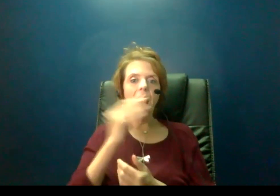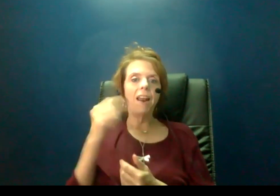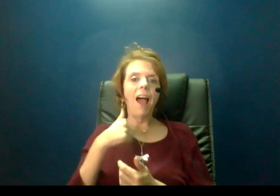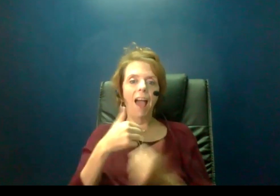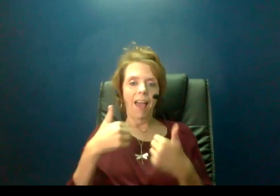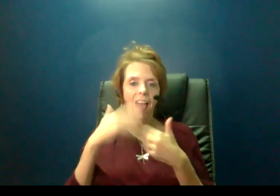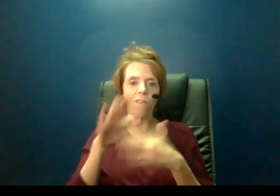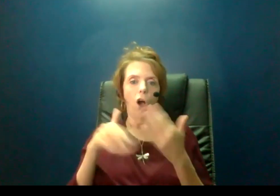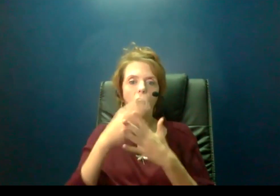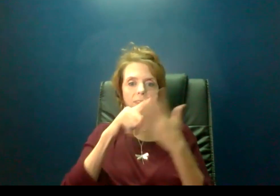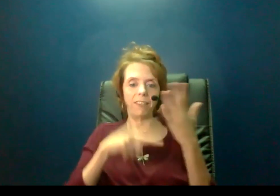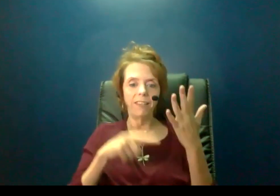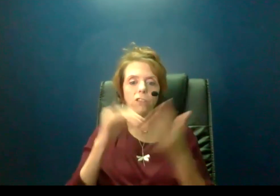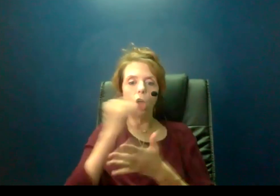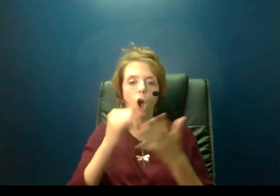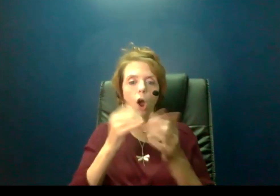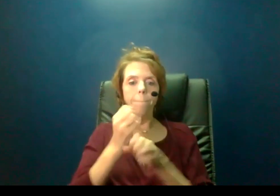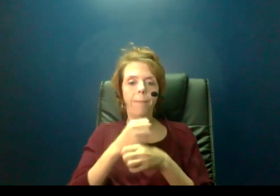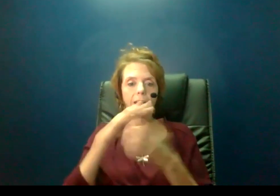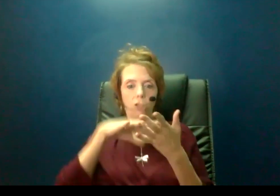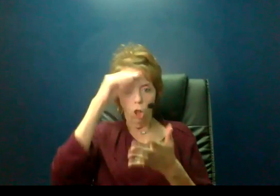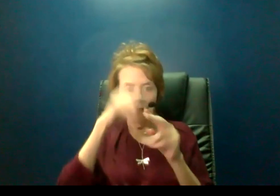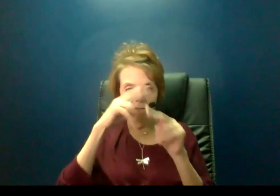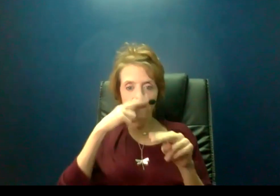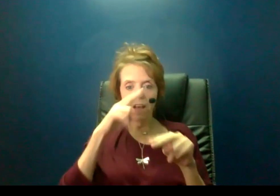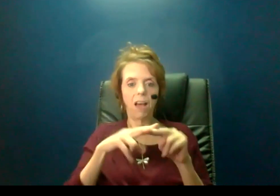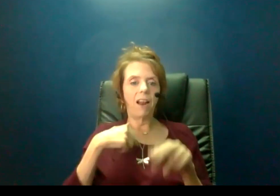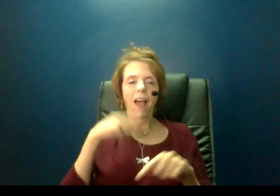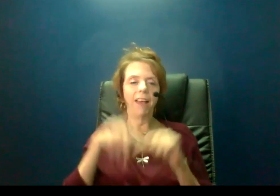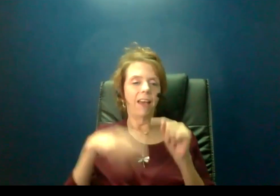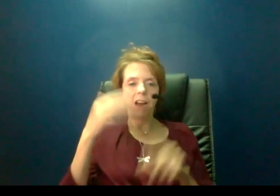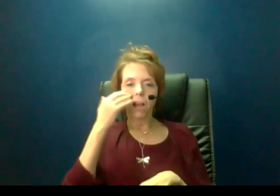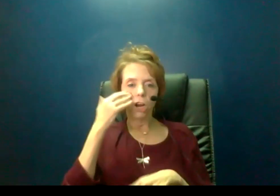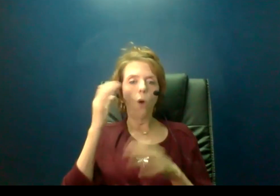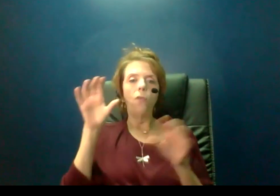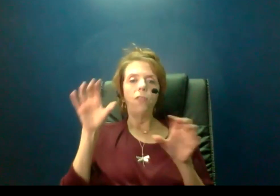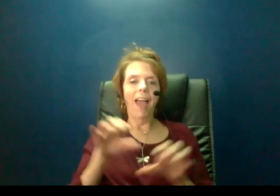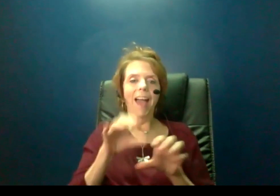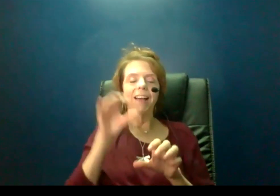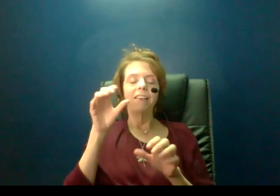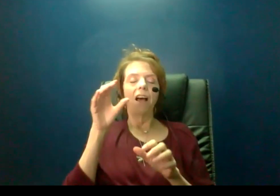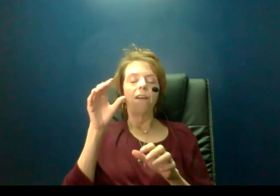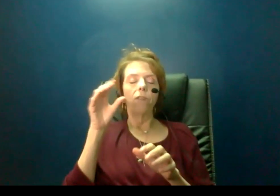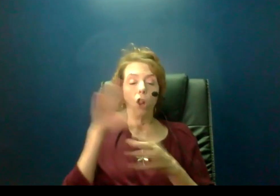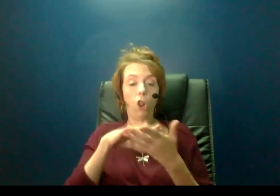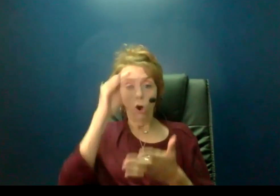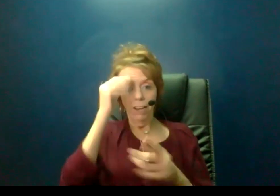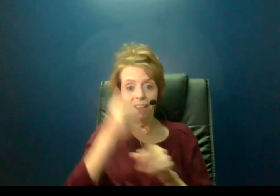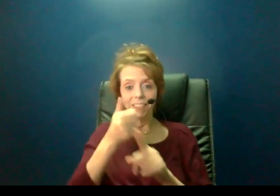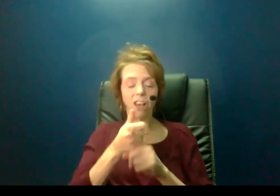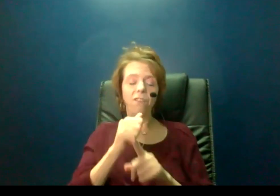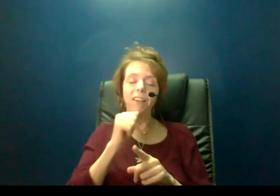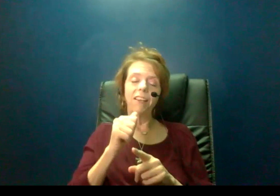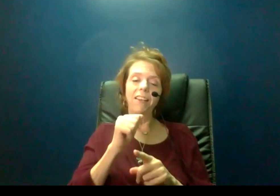like art makes learning fun. I cannot, no, the act of learning itself is fun. Watch